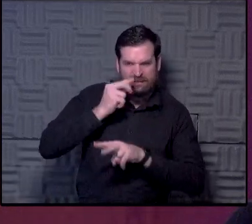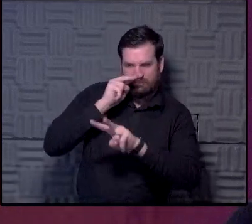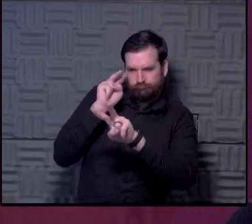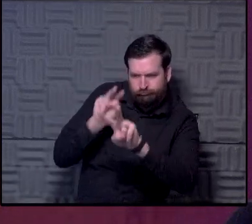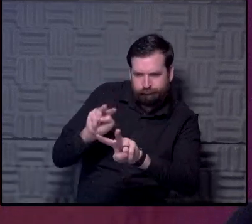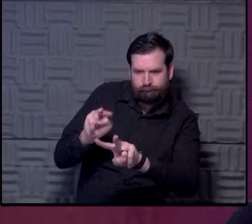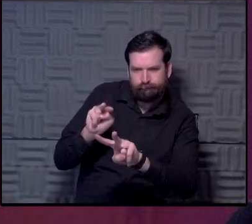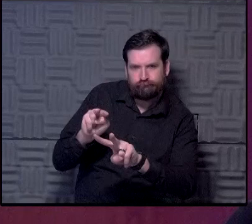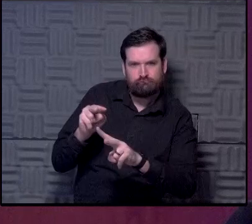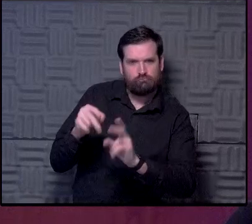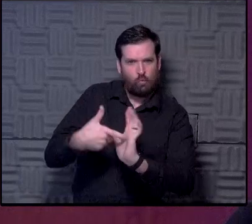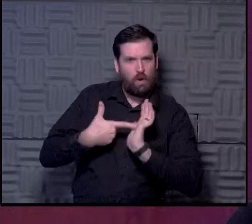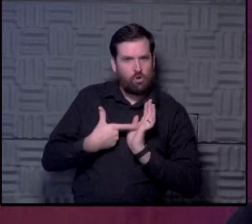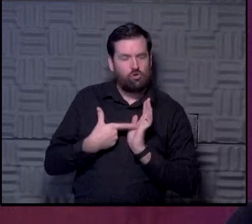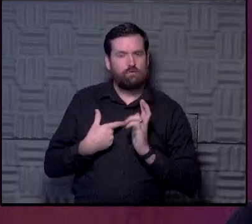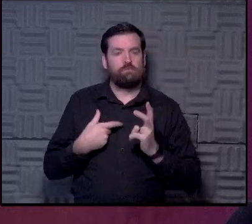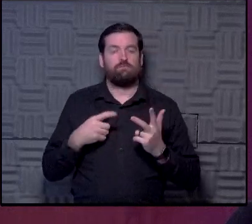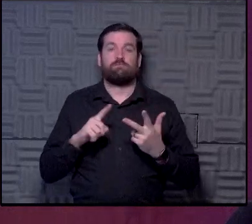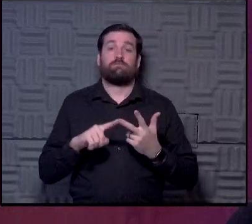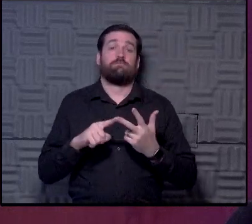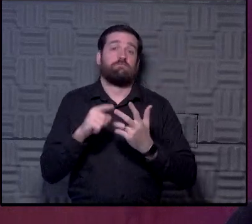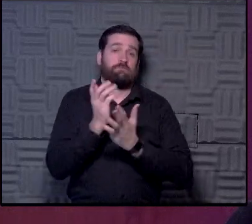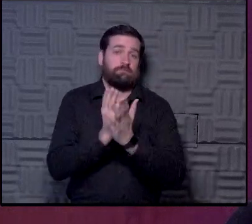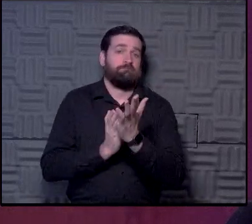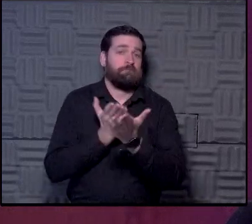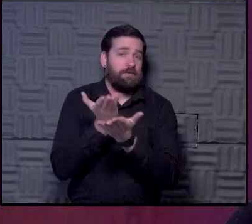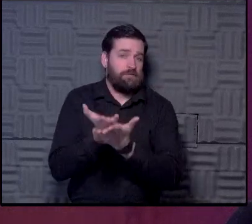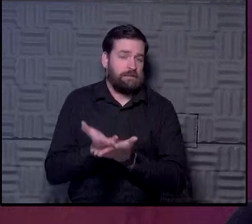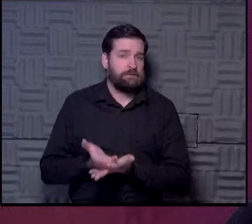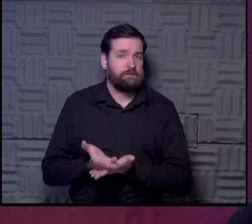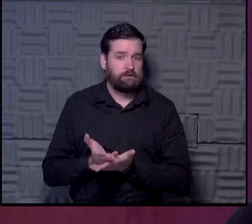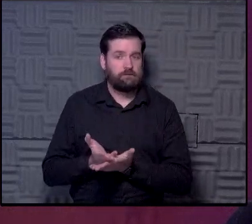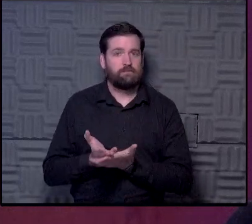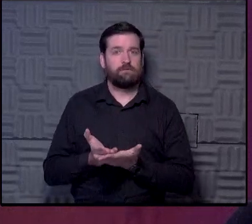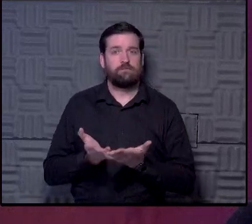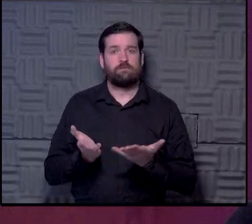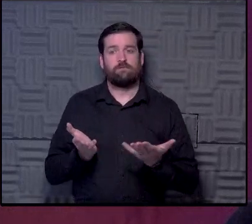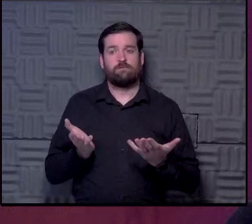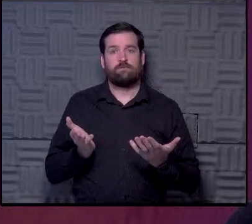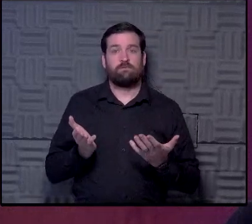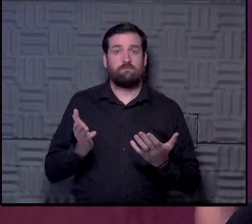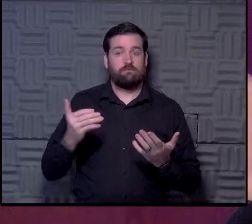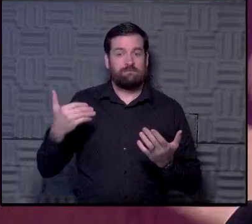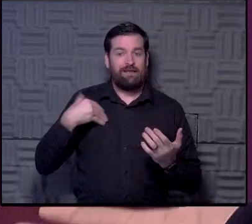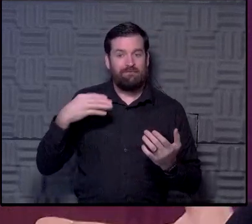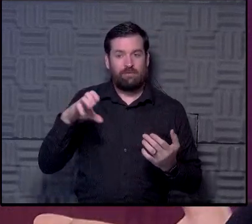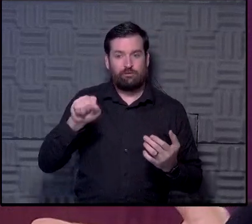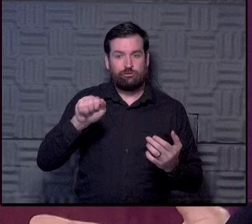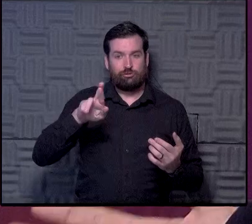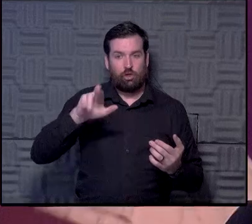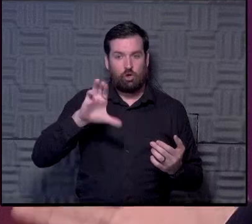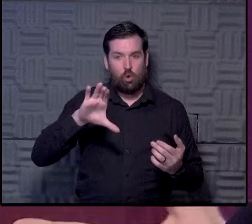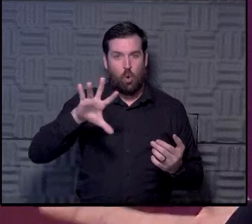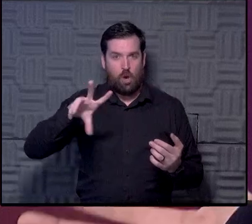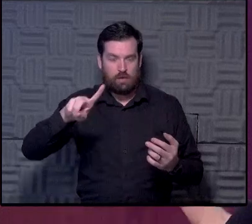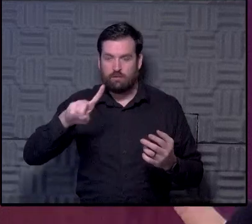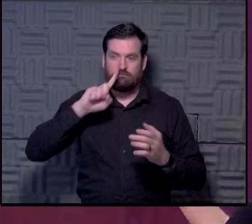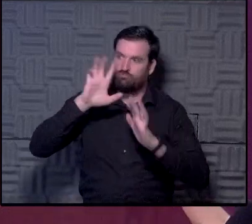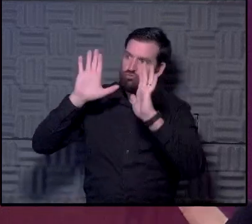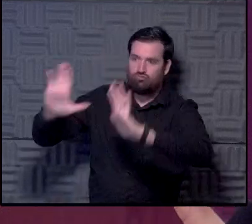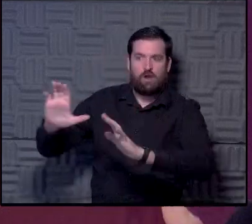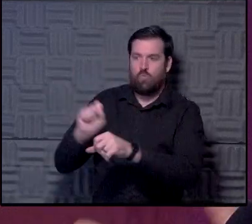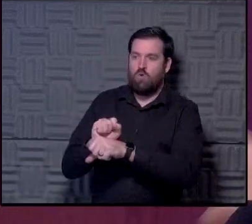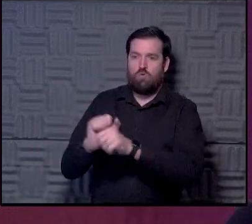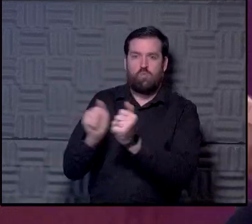might need. Certainly, we have evidence to suggest that if you've got perhaps sarcoid, your great work with the